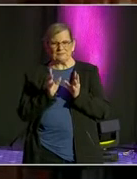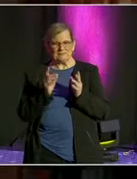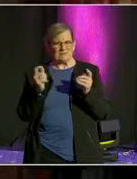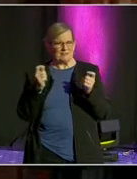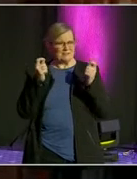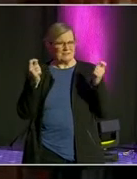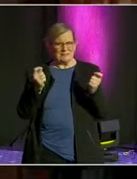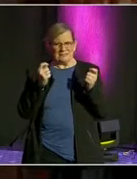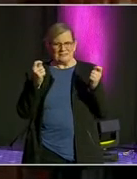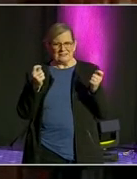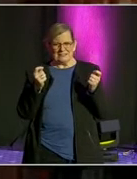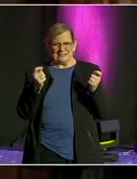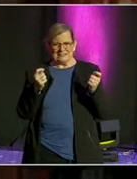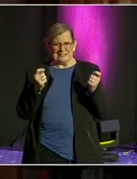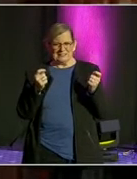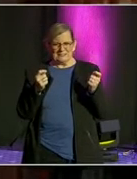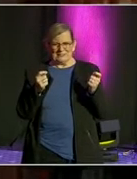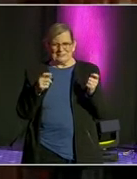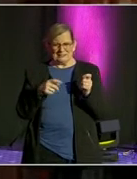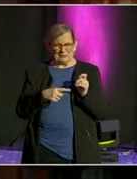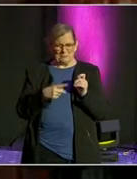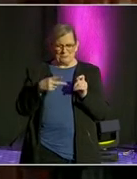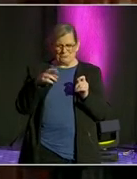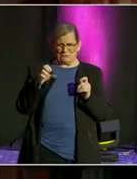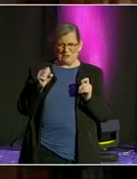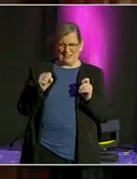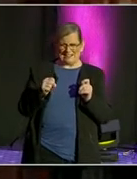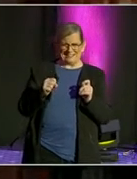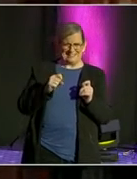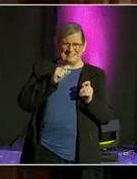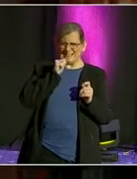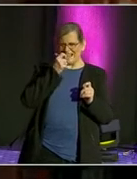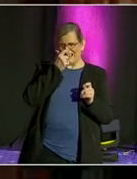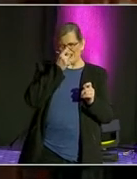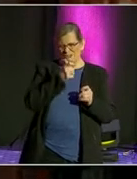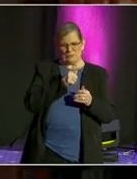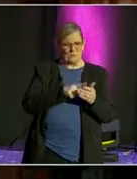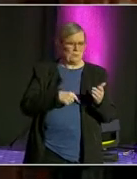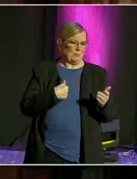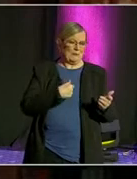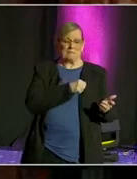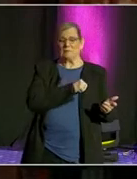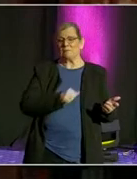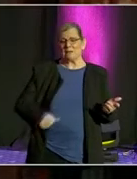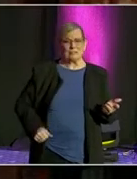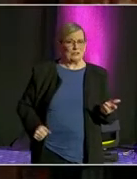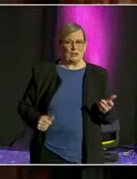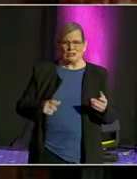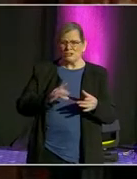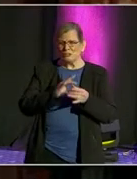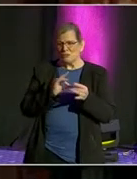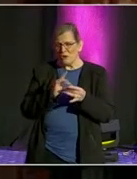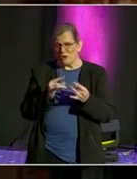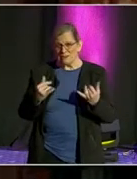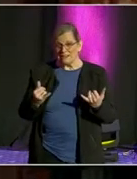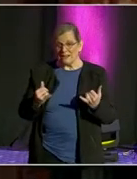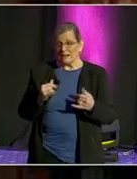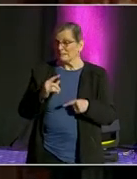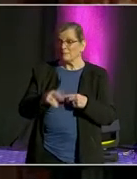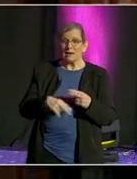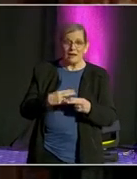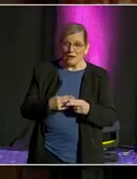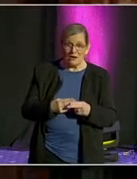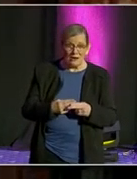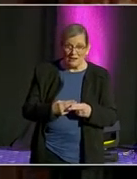really interested in what the ambassador has to say. The news of this day is always about the expected